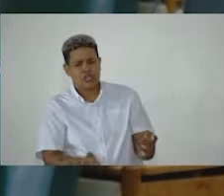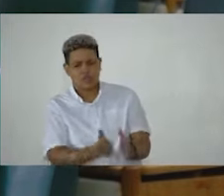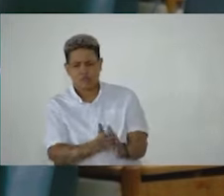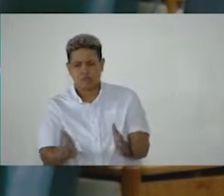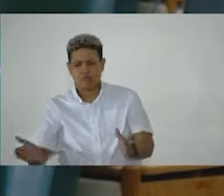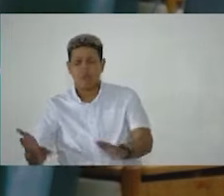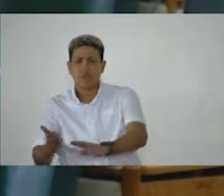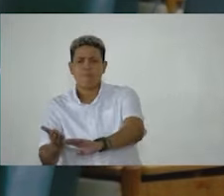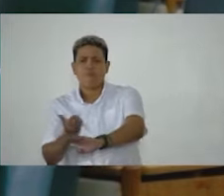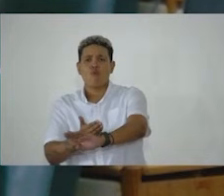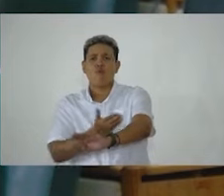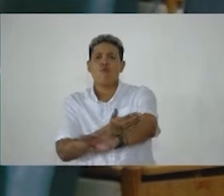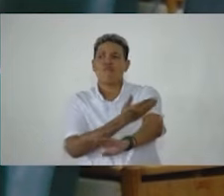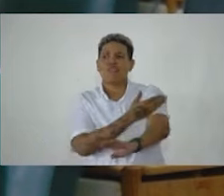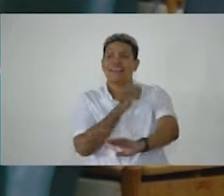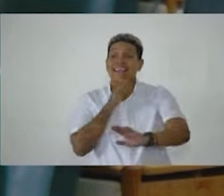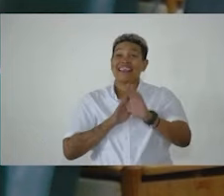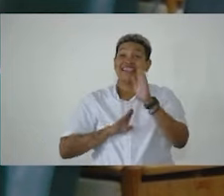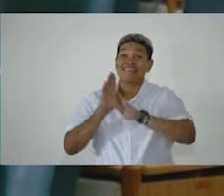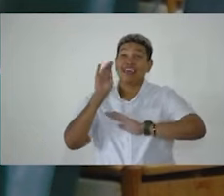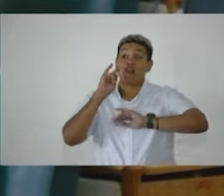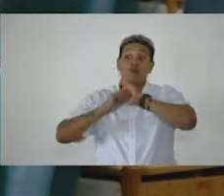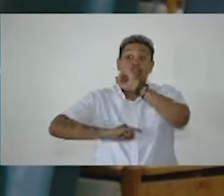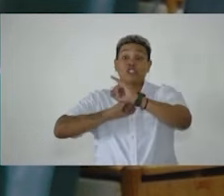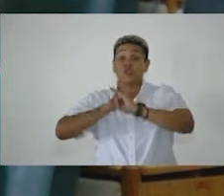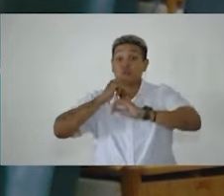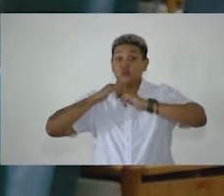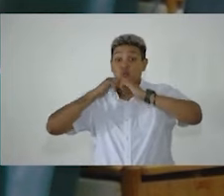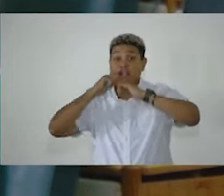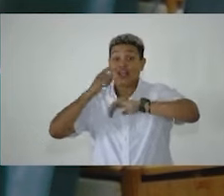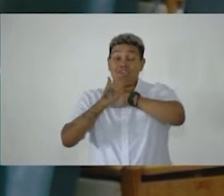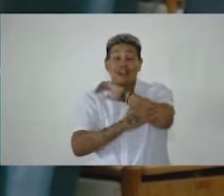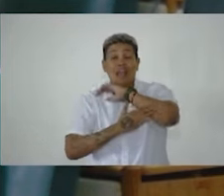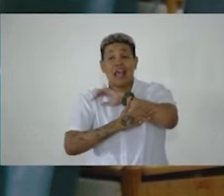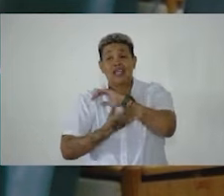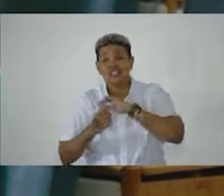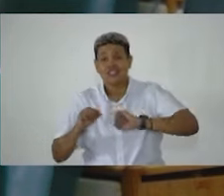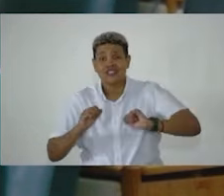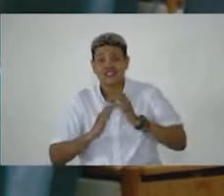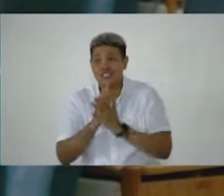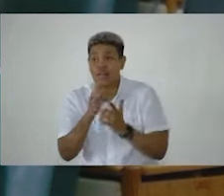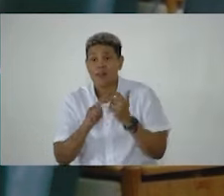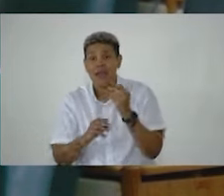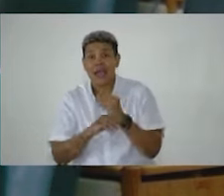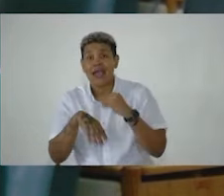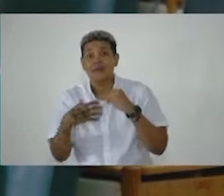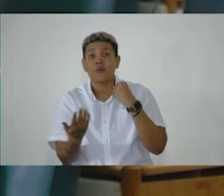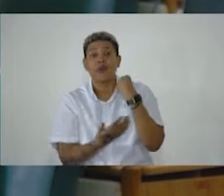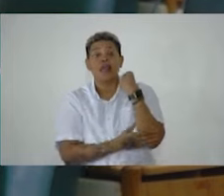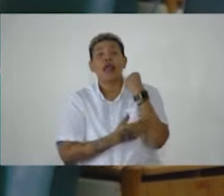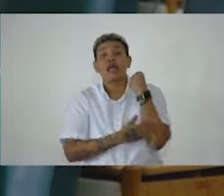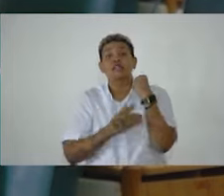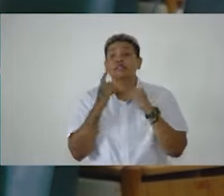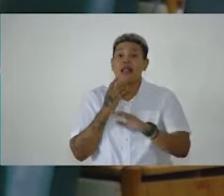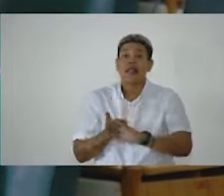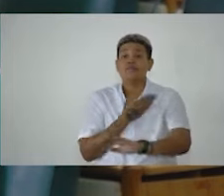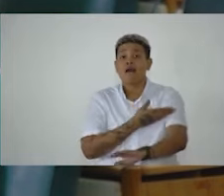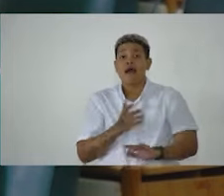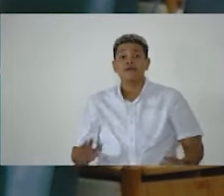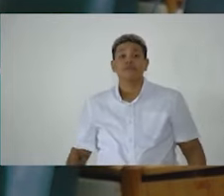improving, developing institutions of national resilience as well as national